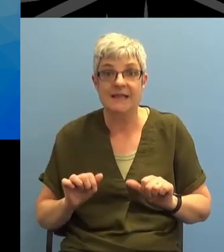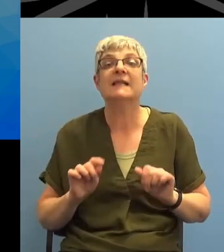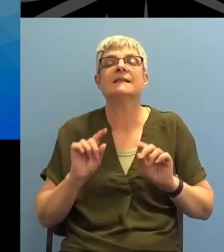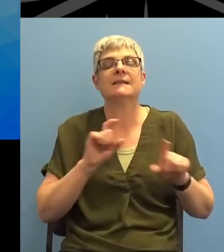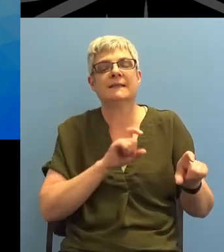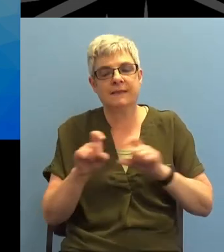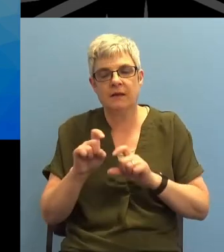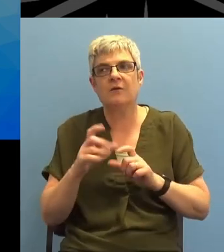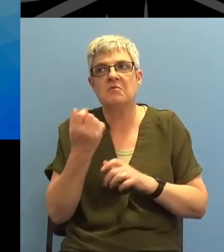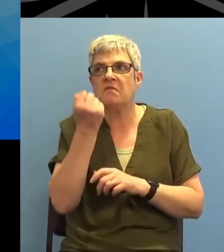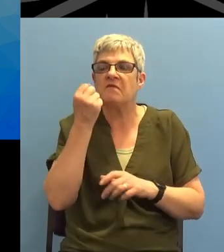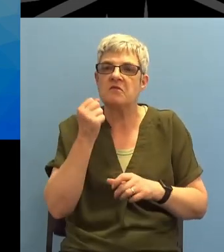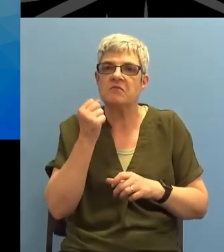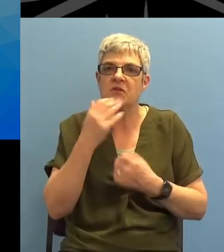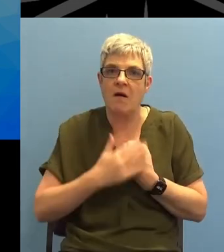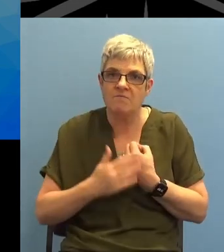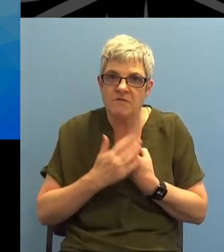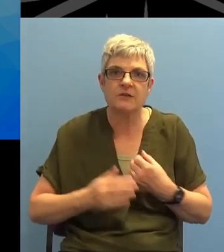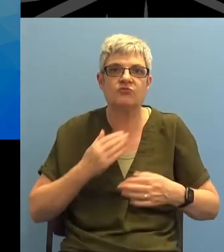comfort and relaxation over summer.